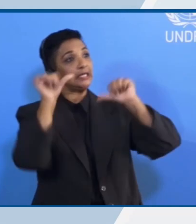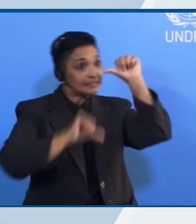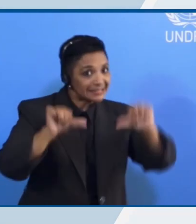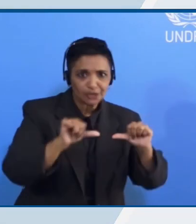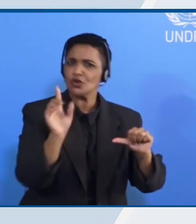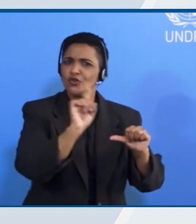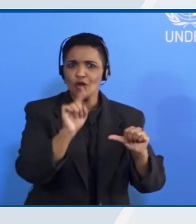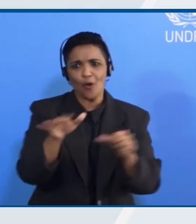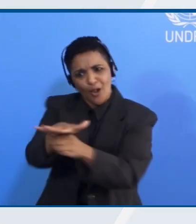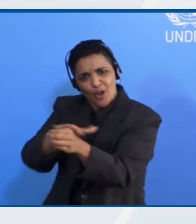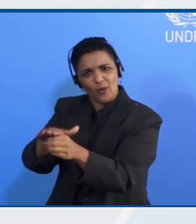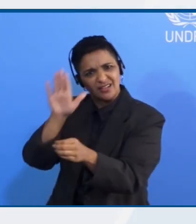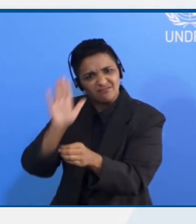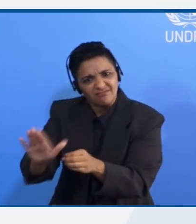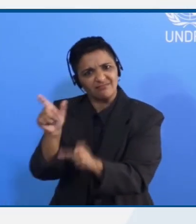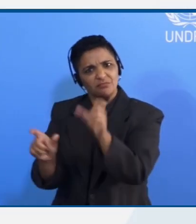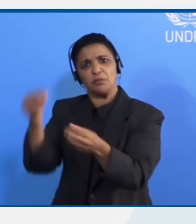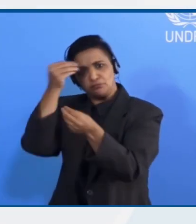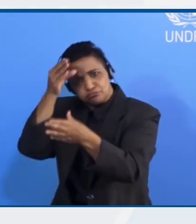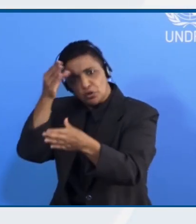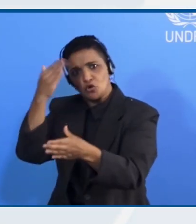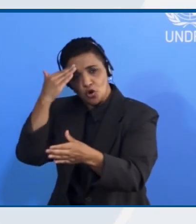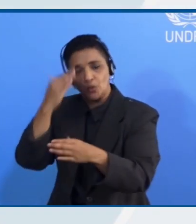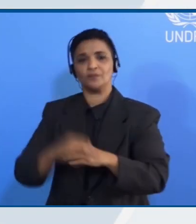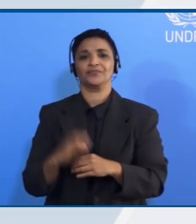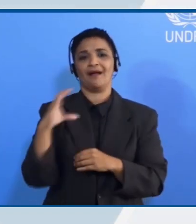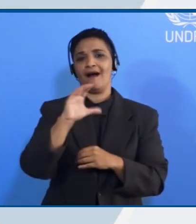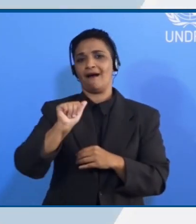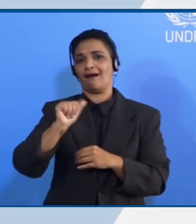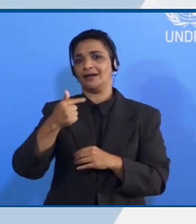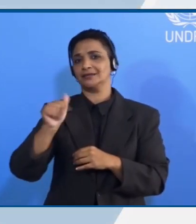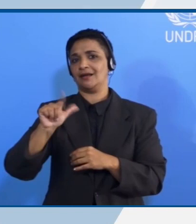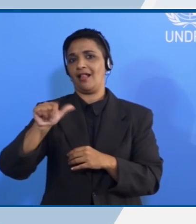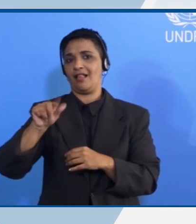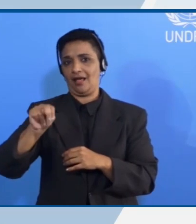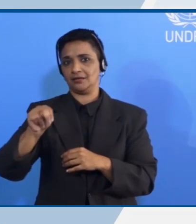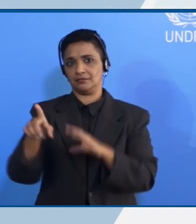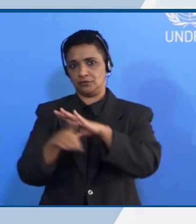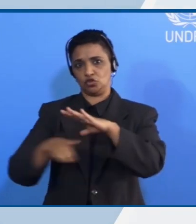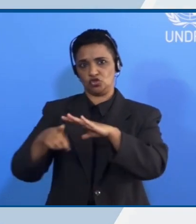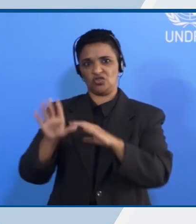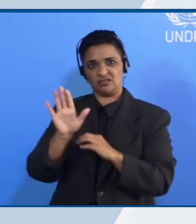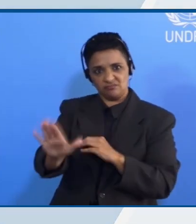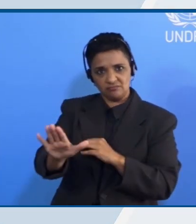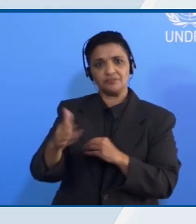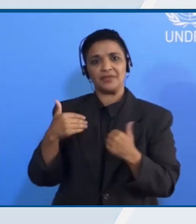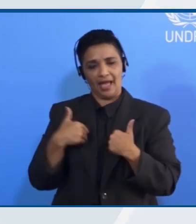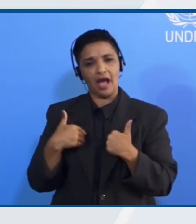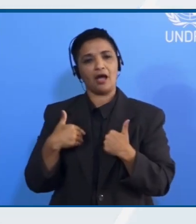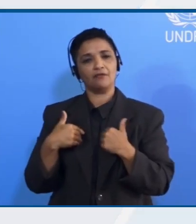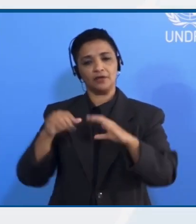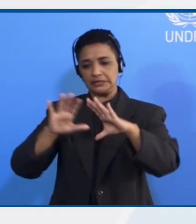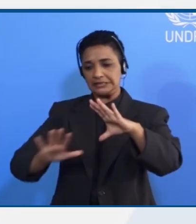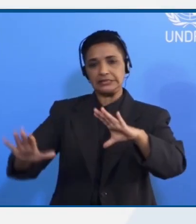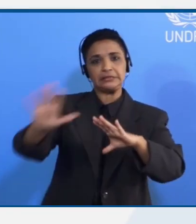the resilience of the sector. Katingan district has made participatory spatial